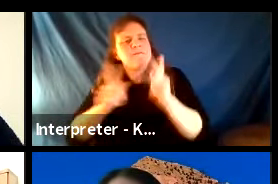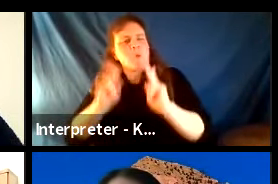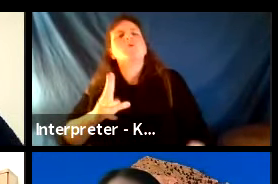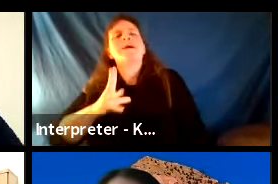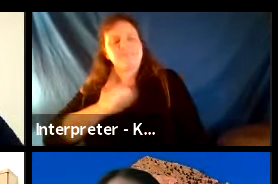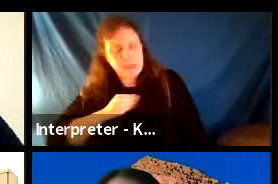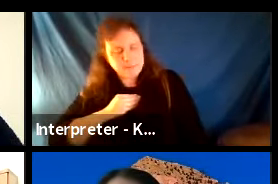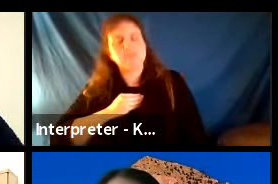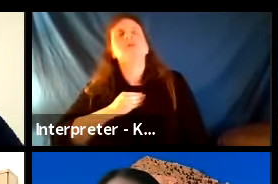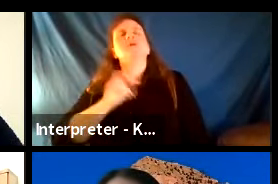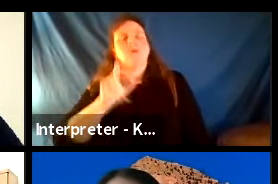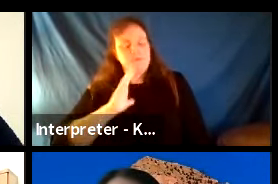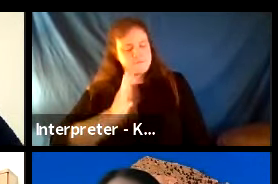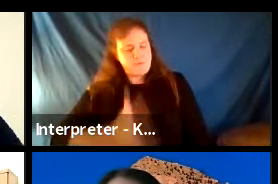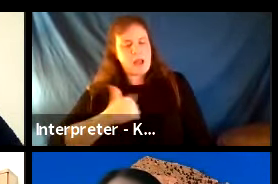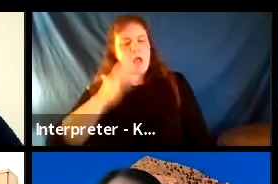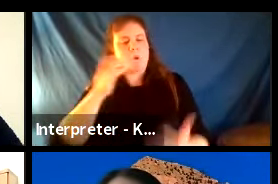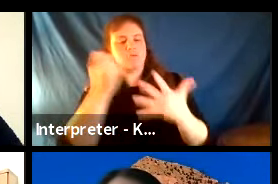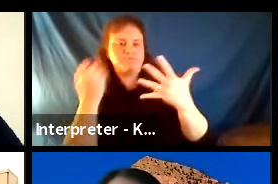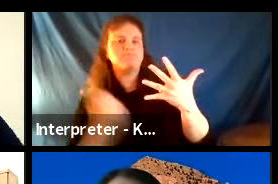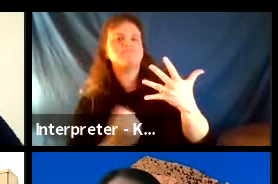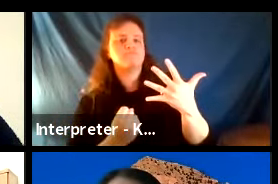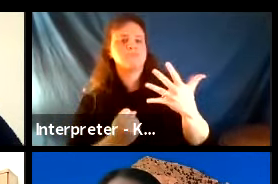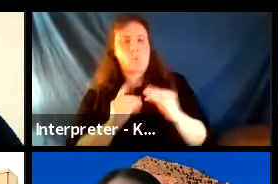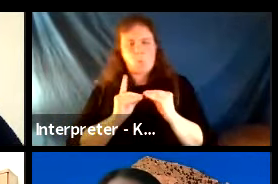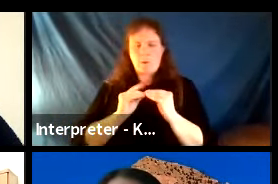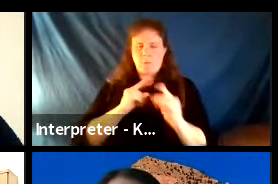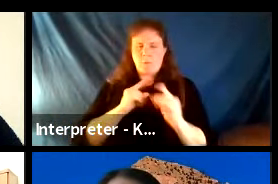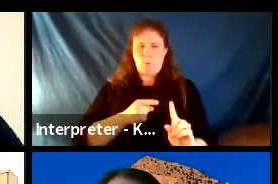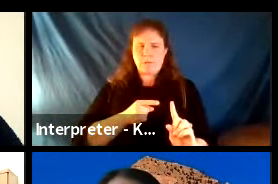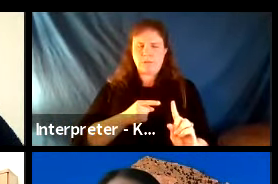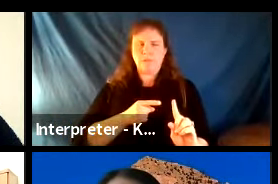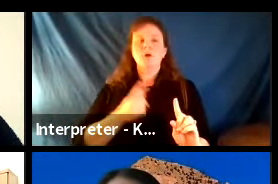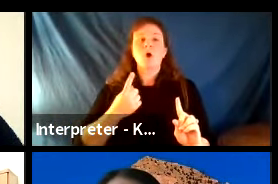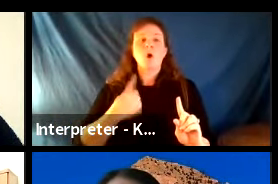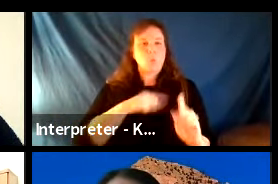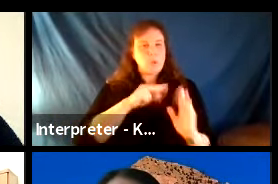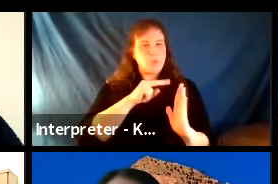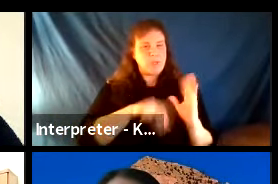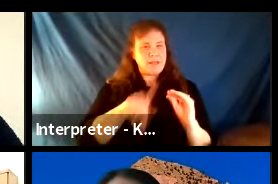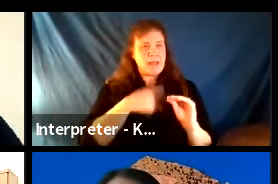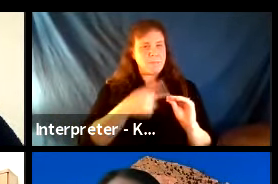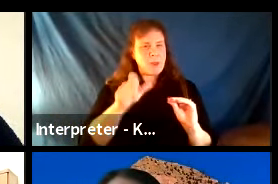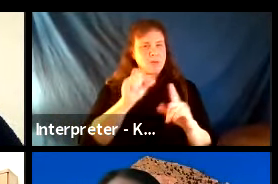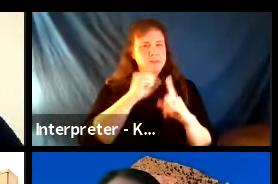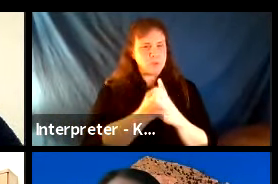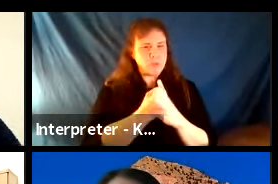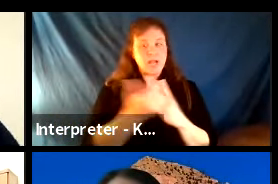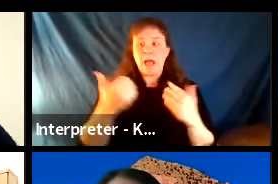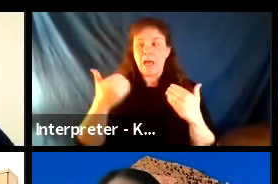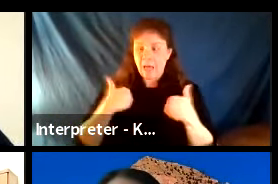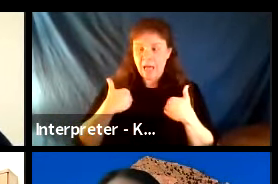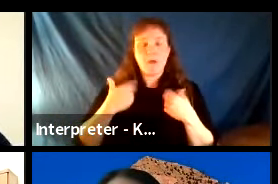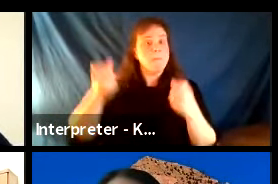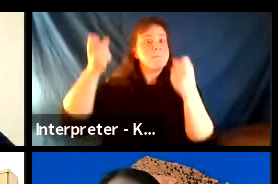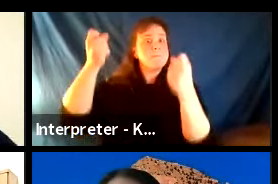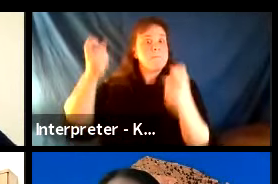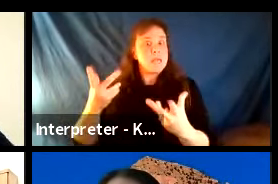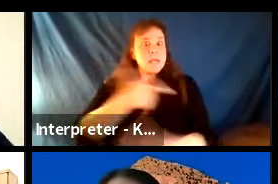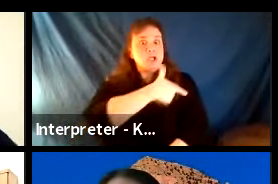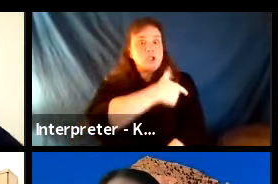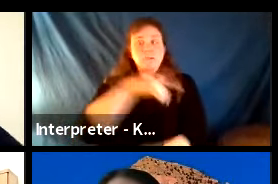that we do keep reading about some of these situations that happen where there are excess doses and there's this scramble to get them to people before they